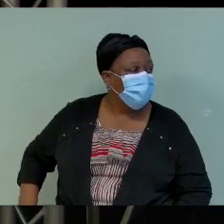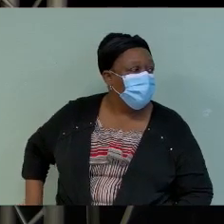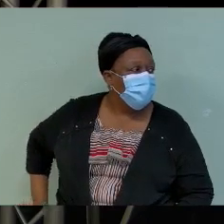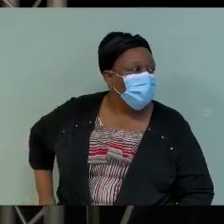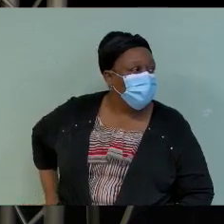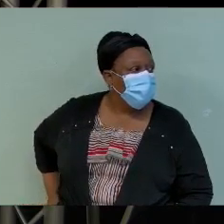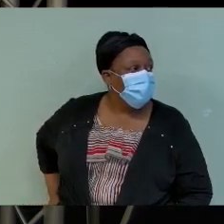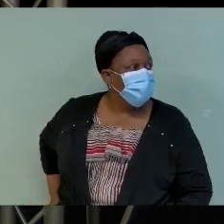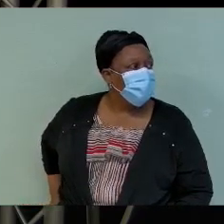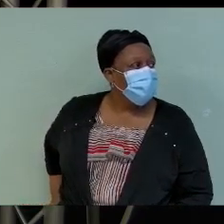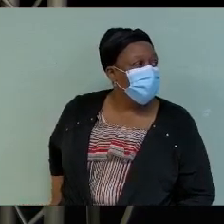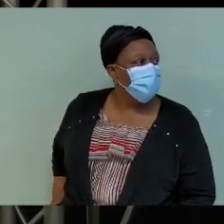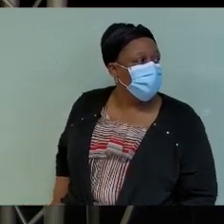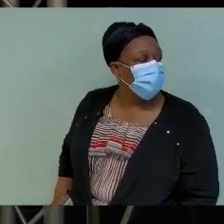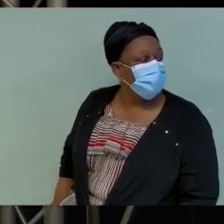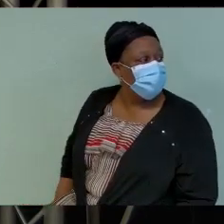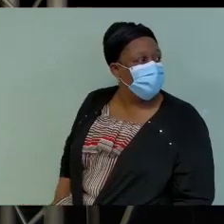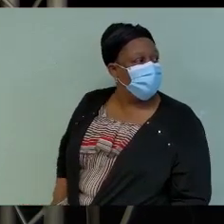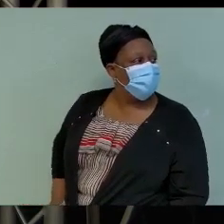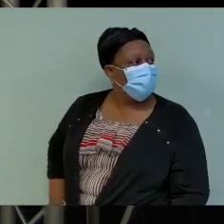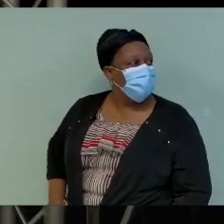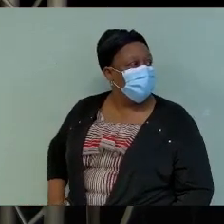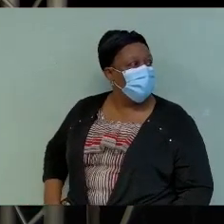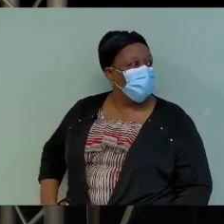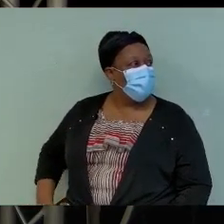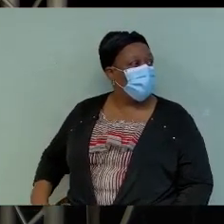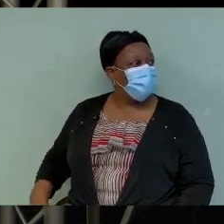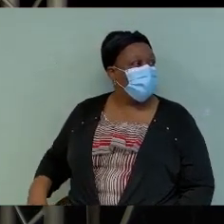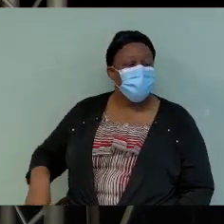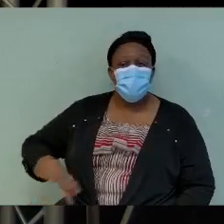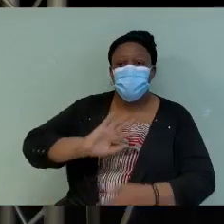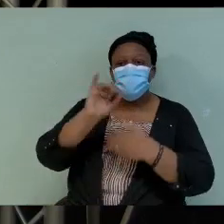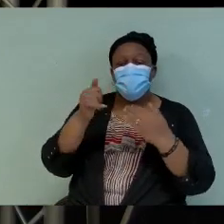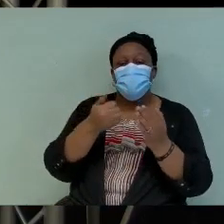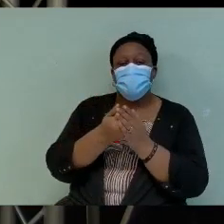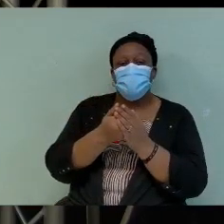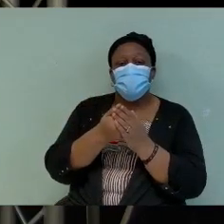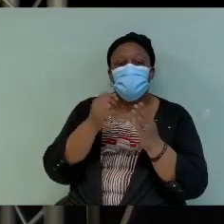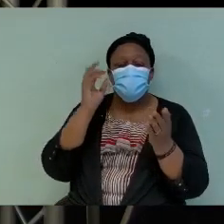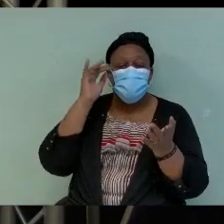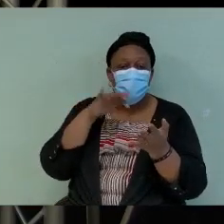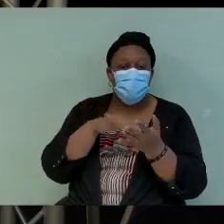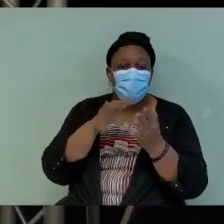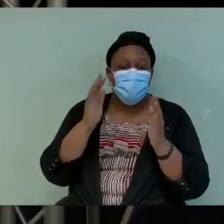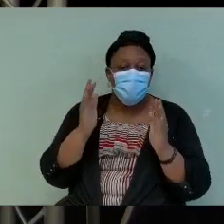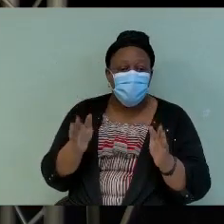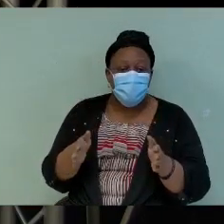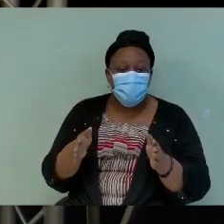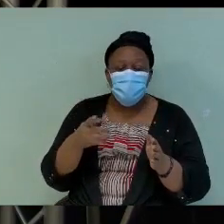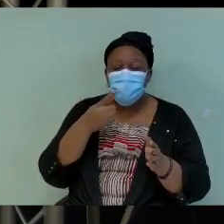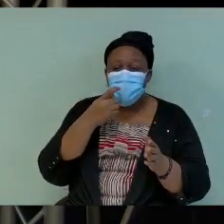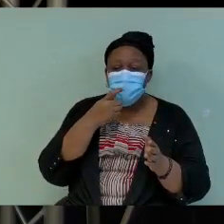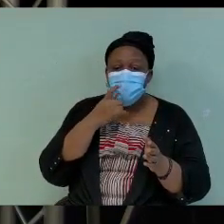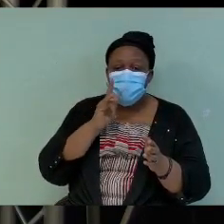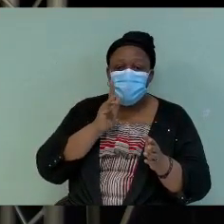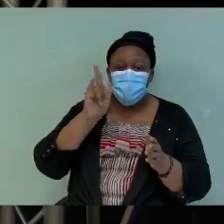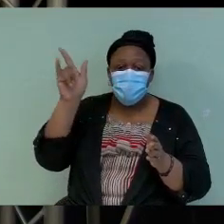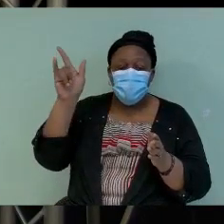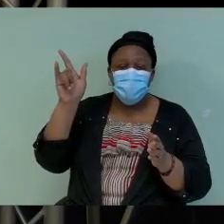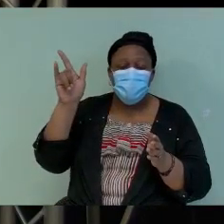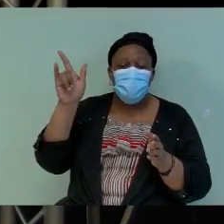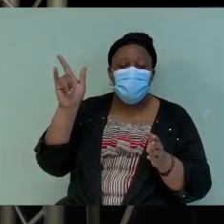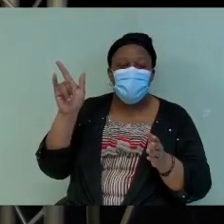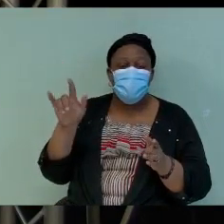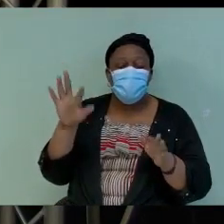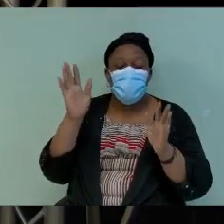soon. So to all of our students who are overseas, you too are in our prayers, you too